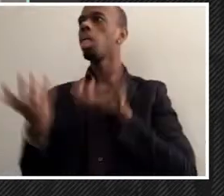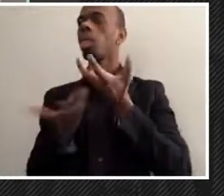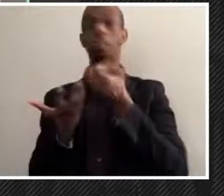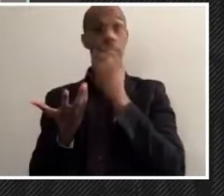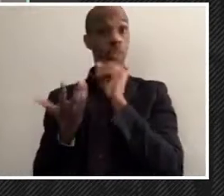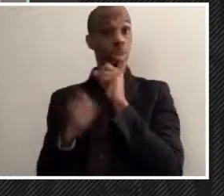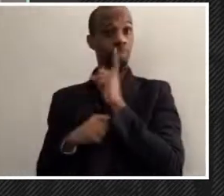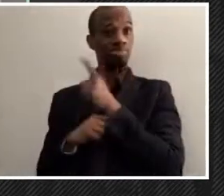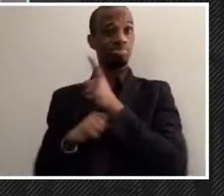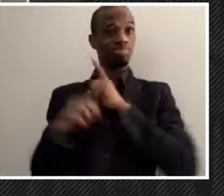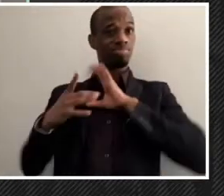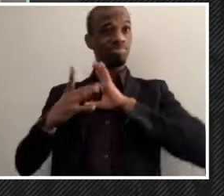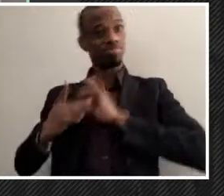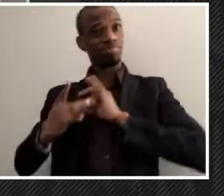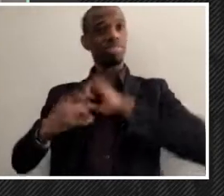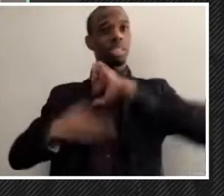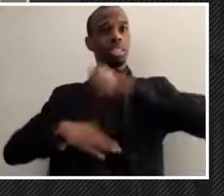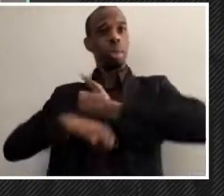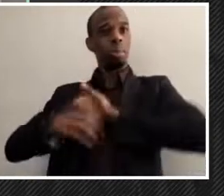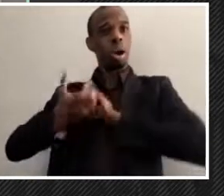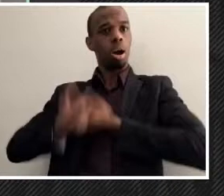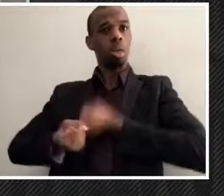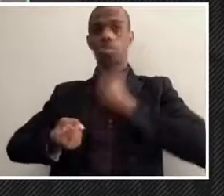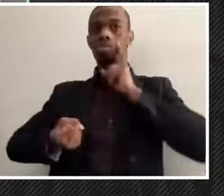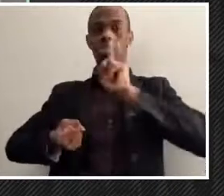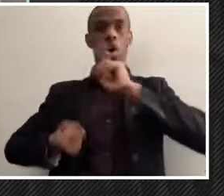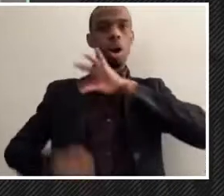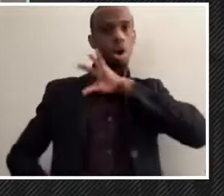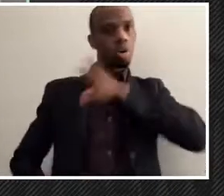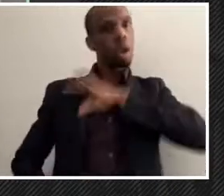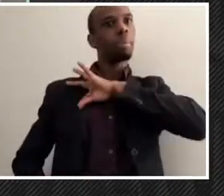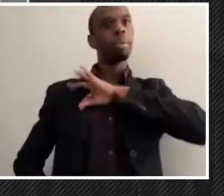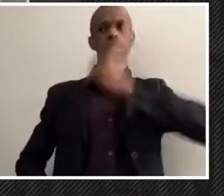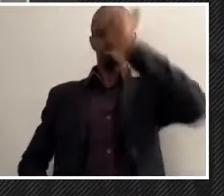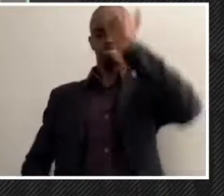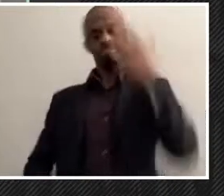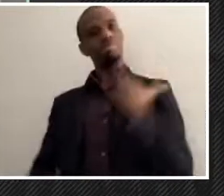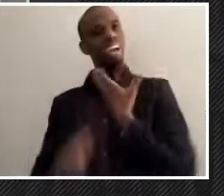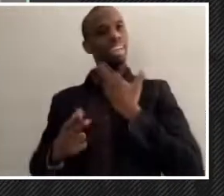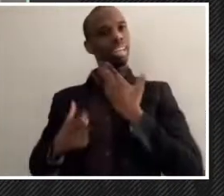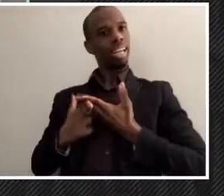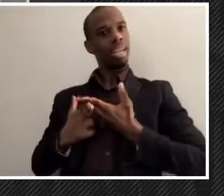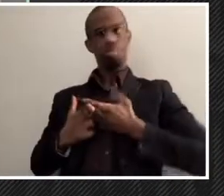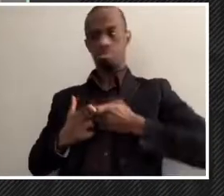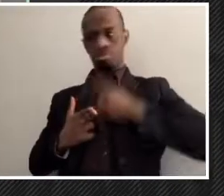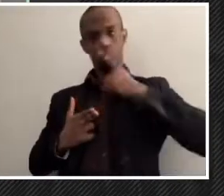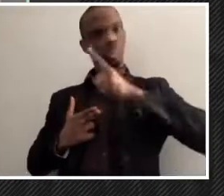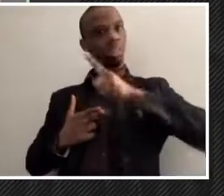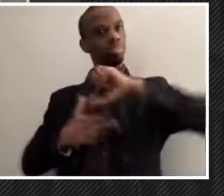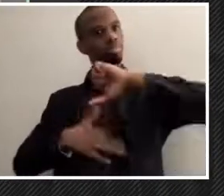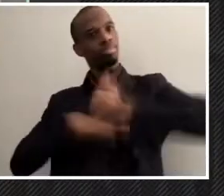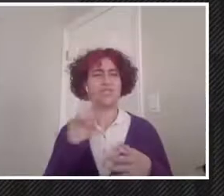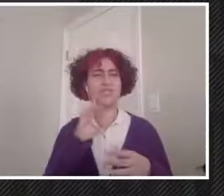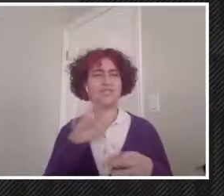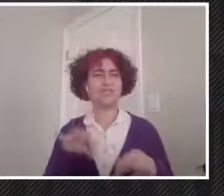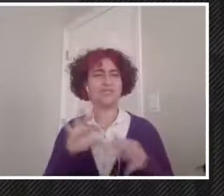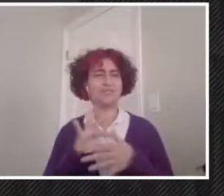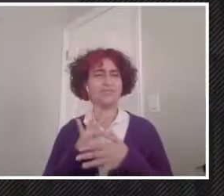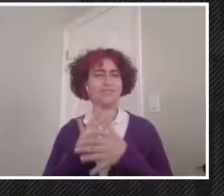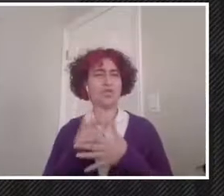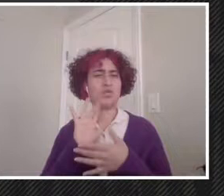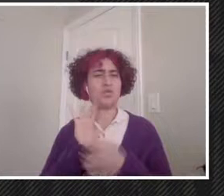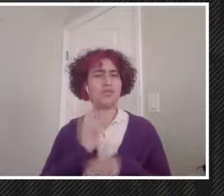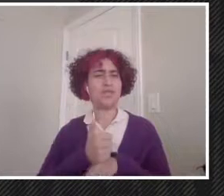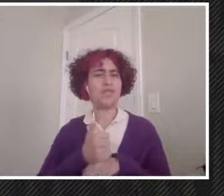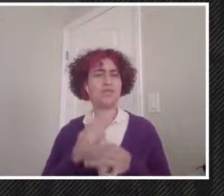establishing credibility, and showing that human side of the organization, I think those are key to establishing a relationship. And then on the